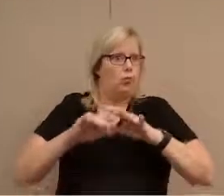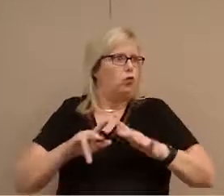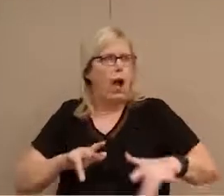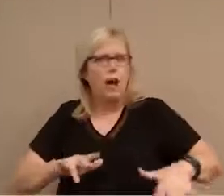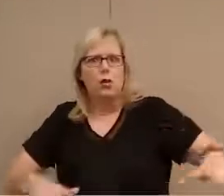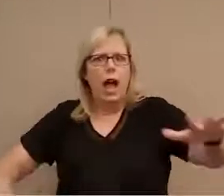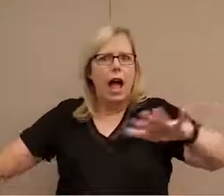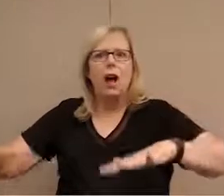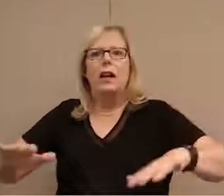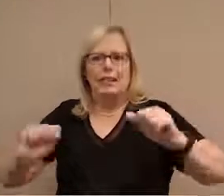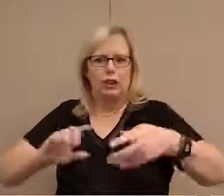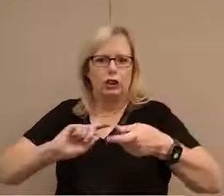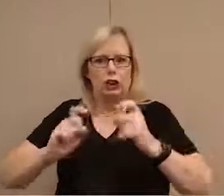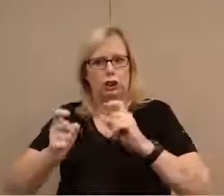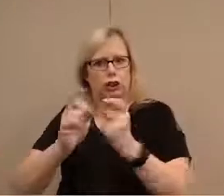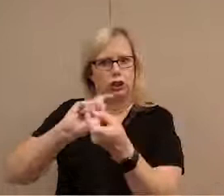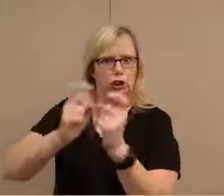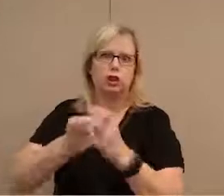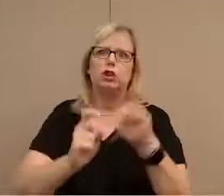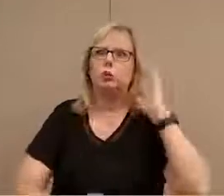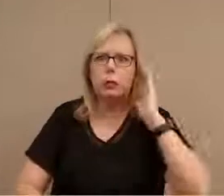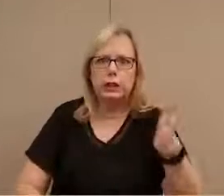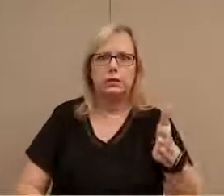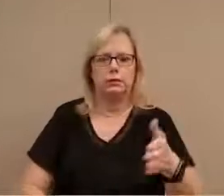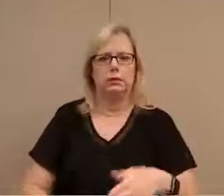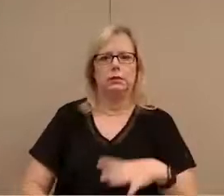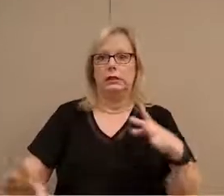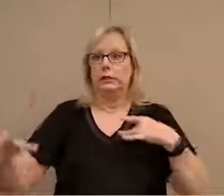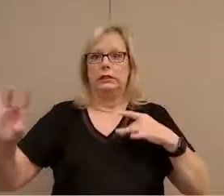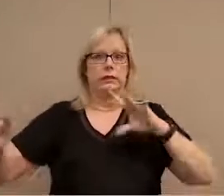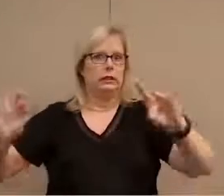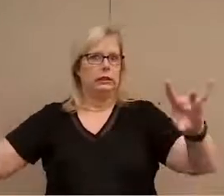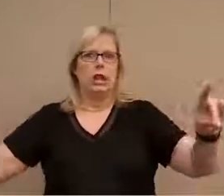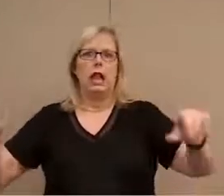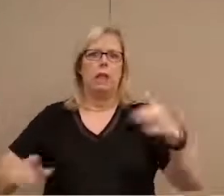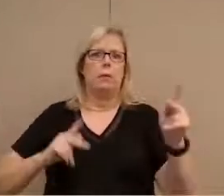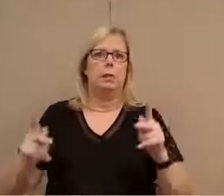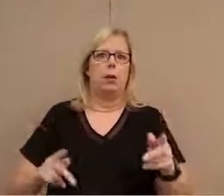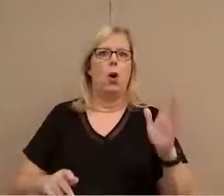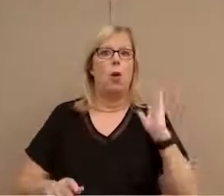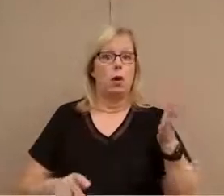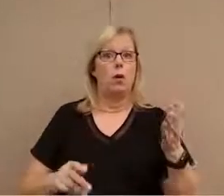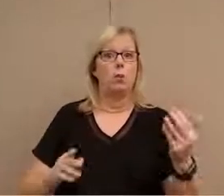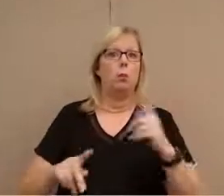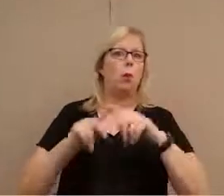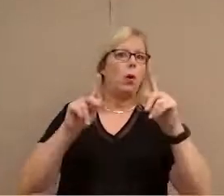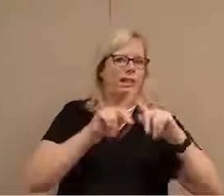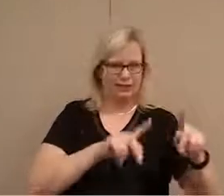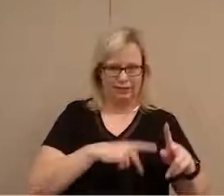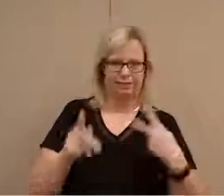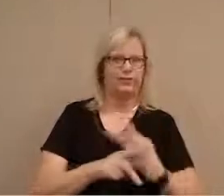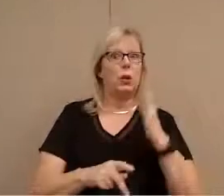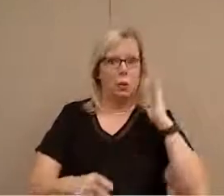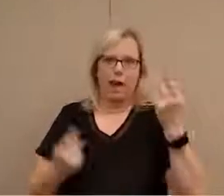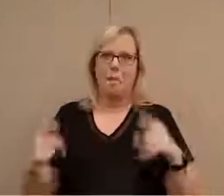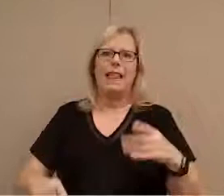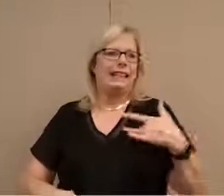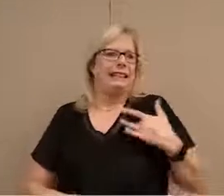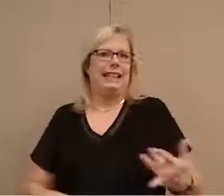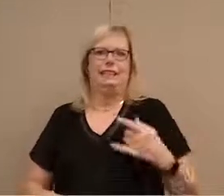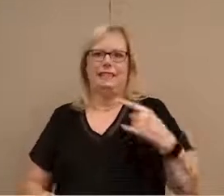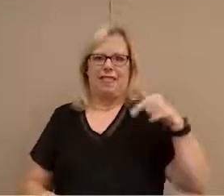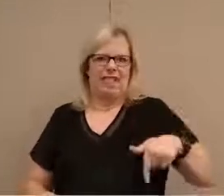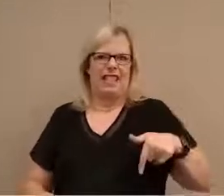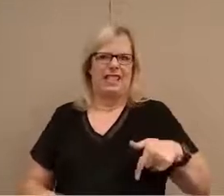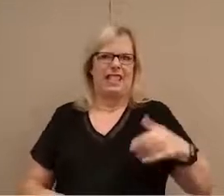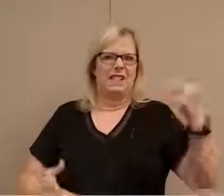rampant and infect other people, we will get more different strains. This is the nature of this virus.